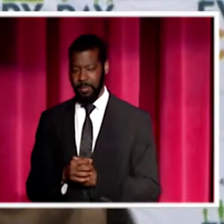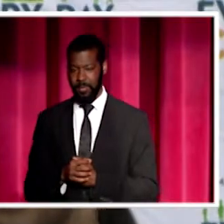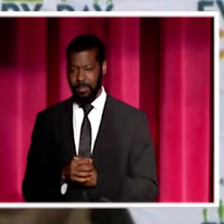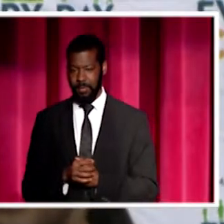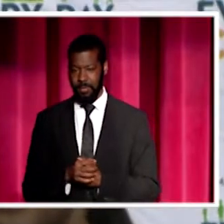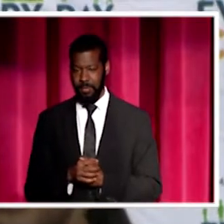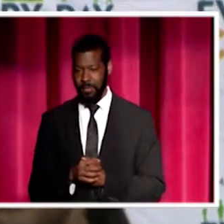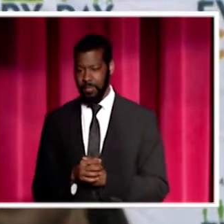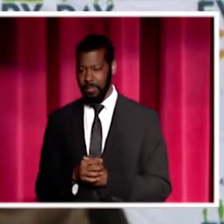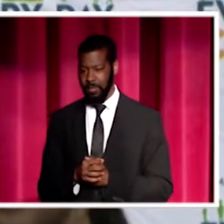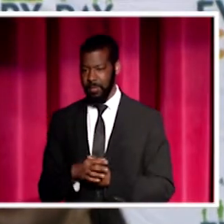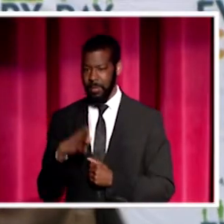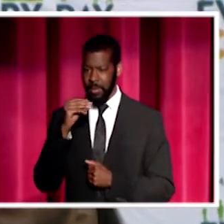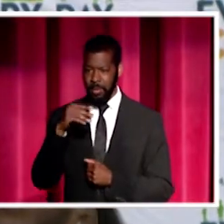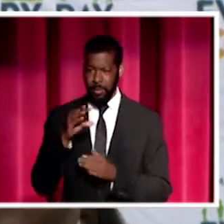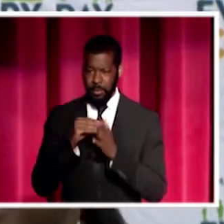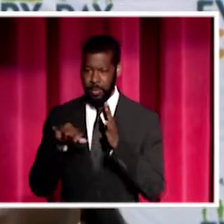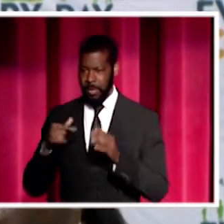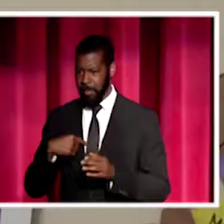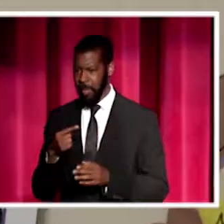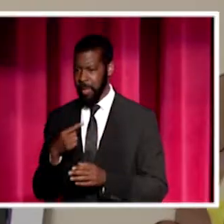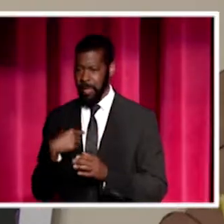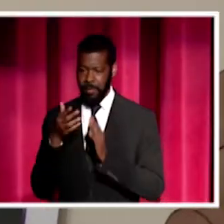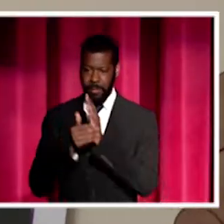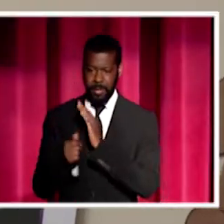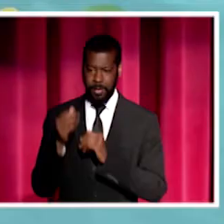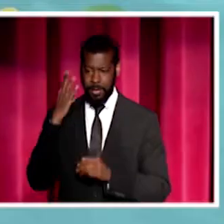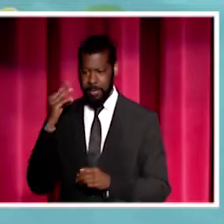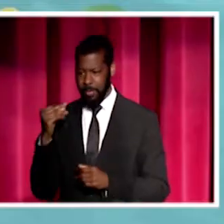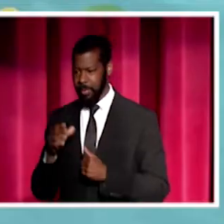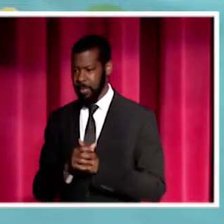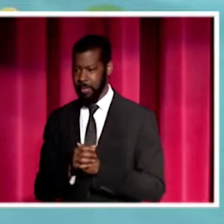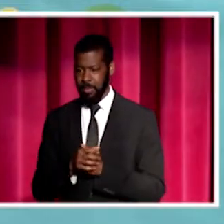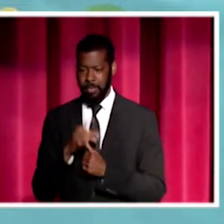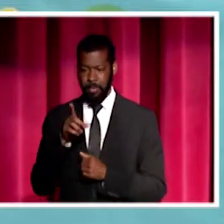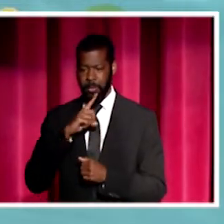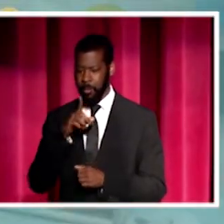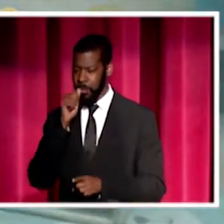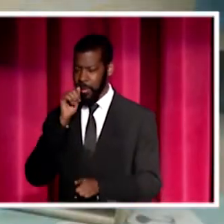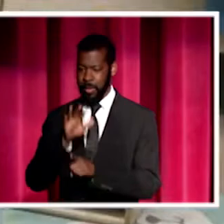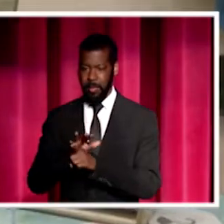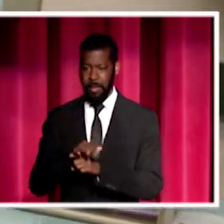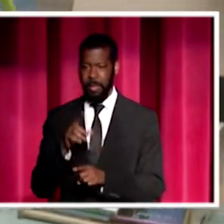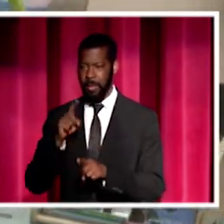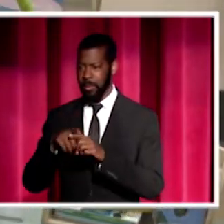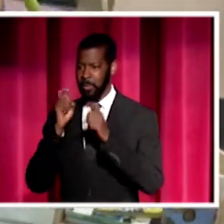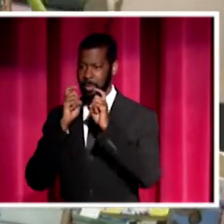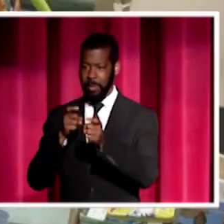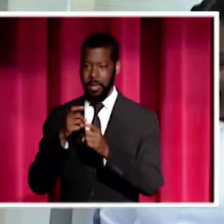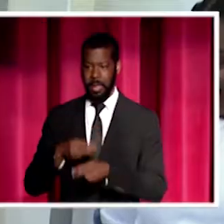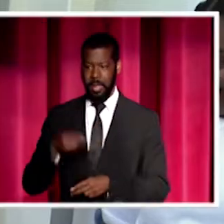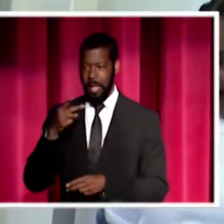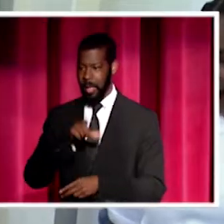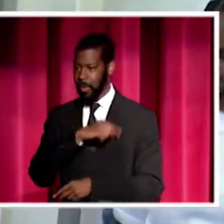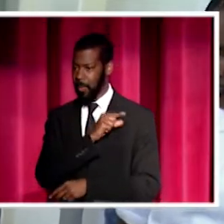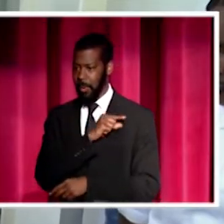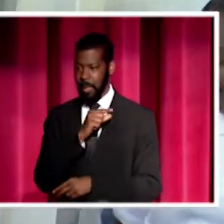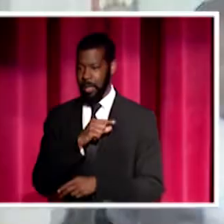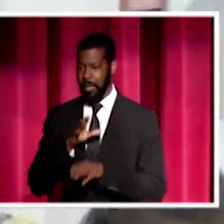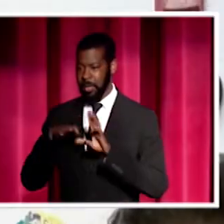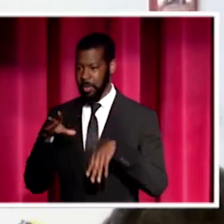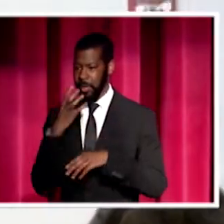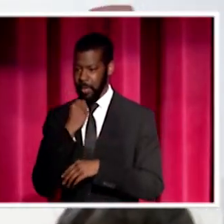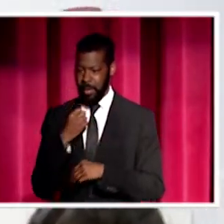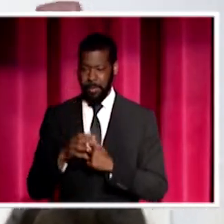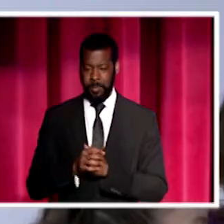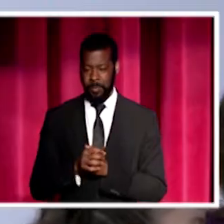Sousa let students like me have a voice. We are truly committed to providing high-quality childcare in this